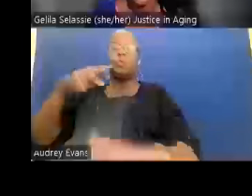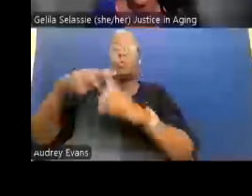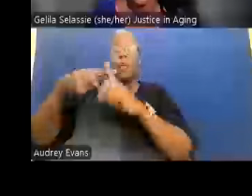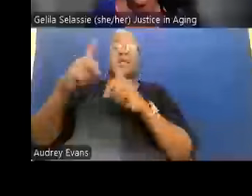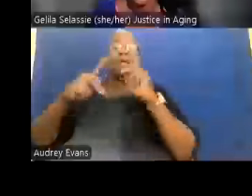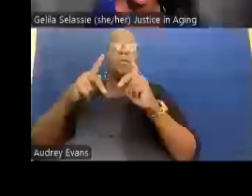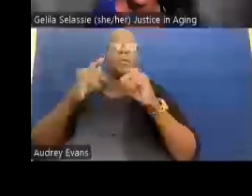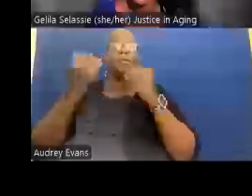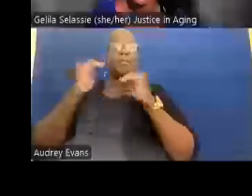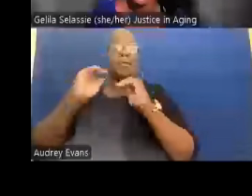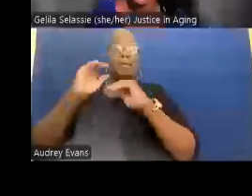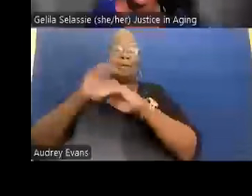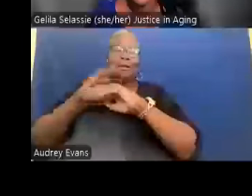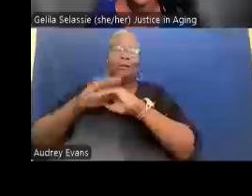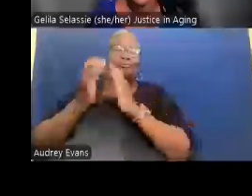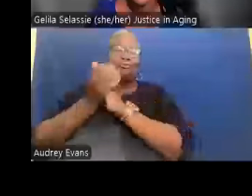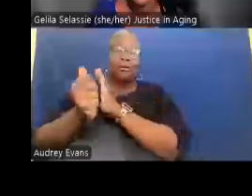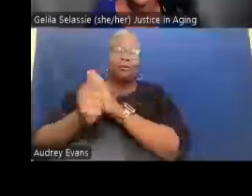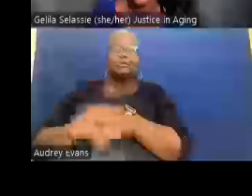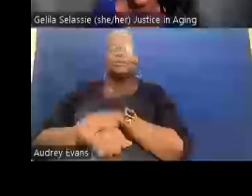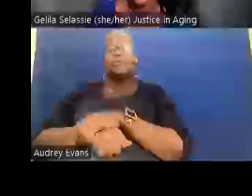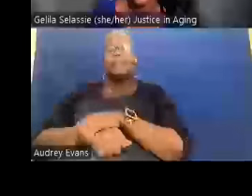English proficiency.